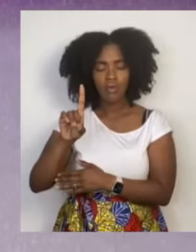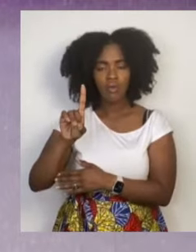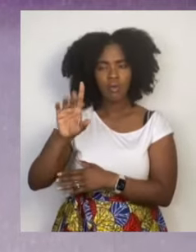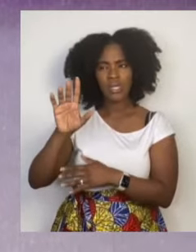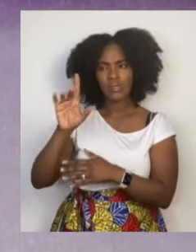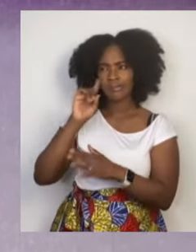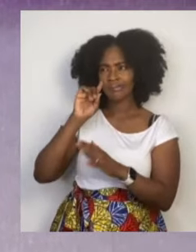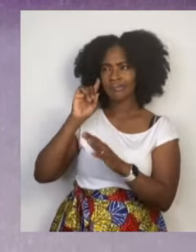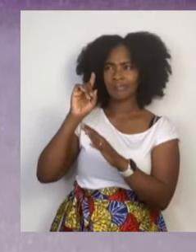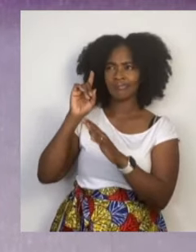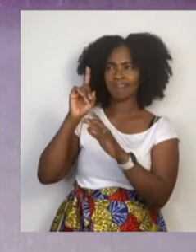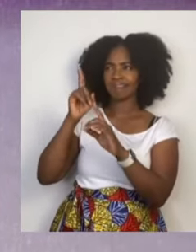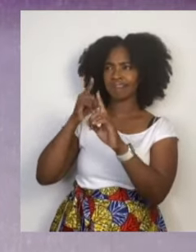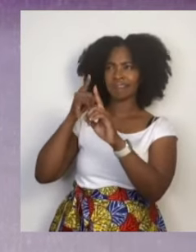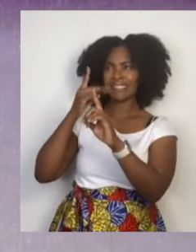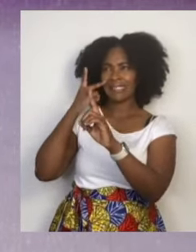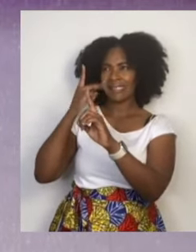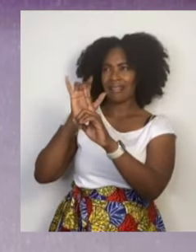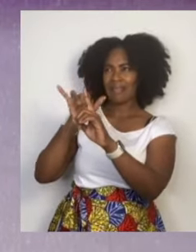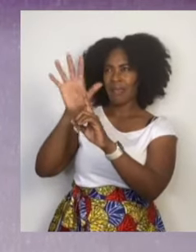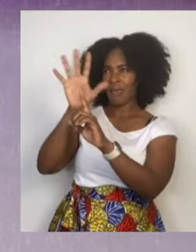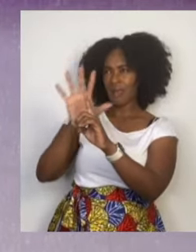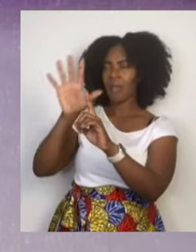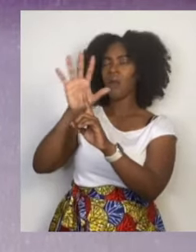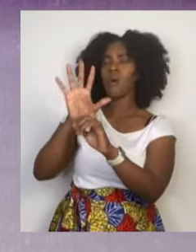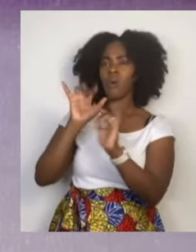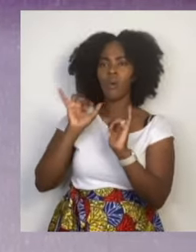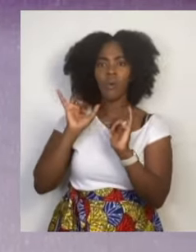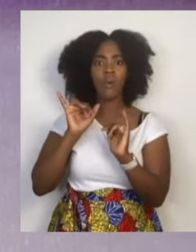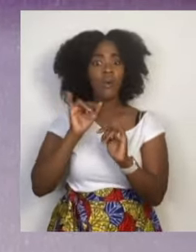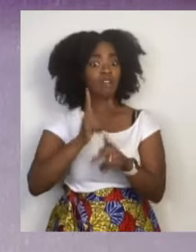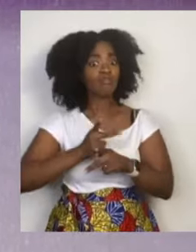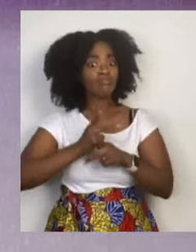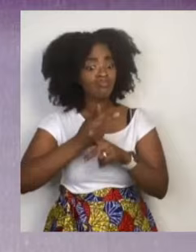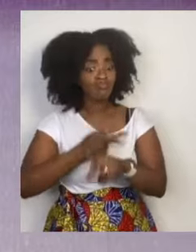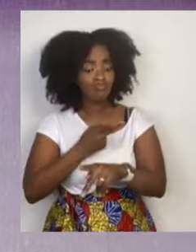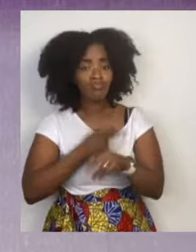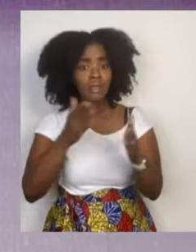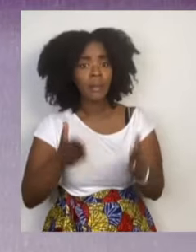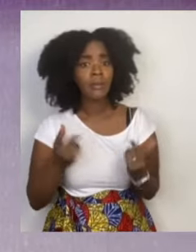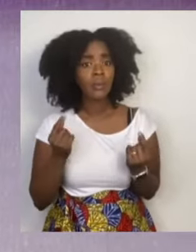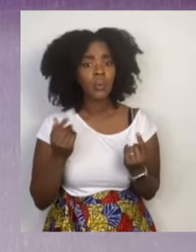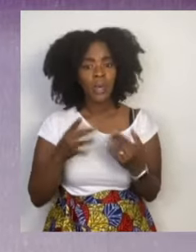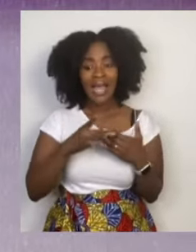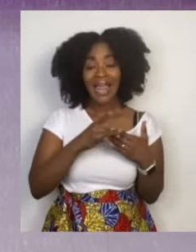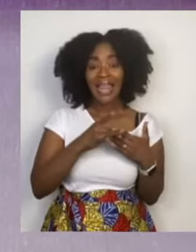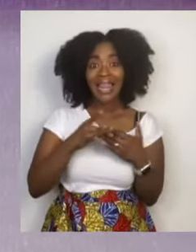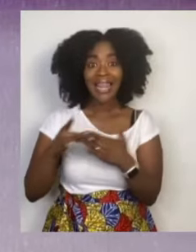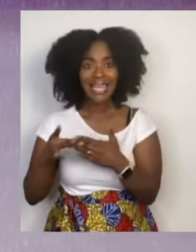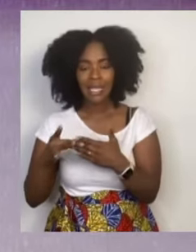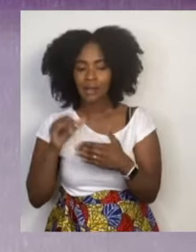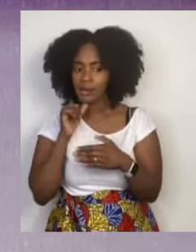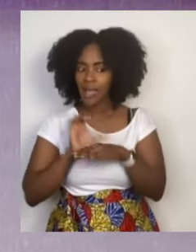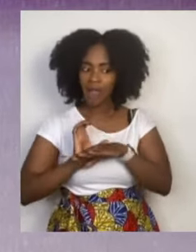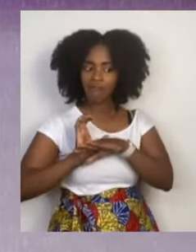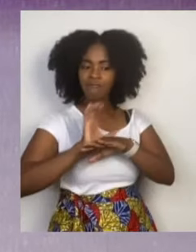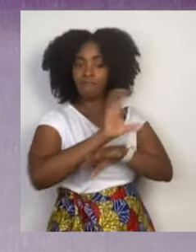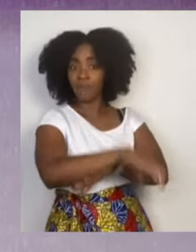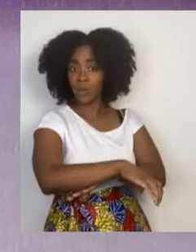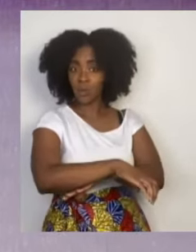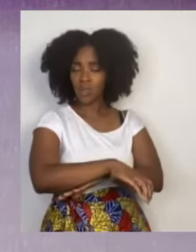so God said, I want to take you to another level, but I cannot force you